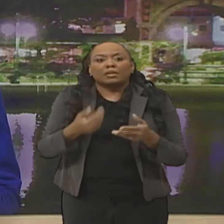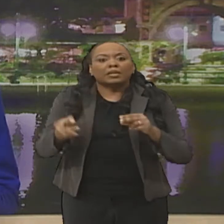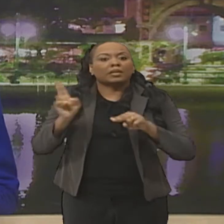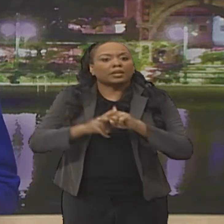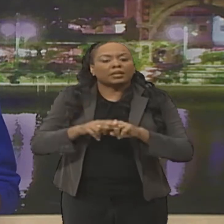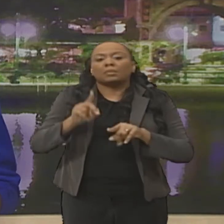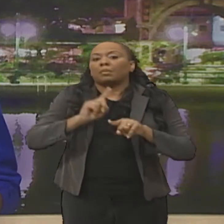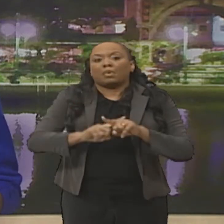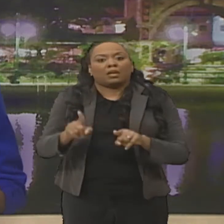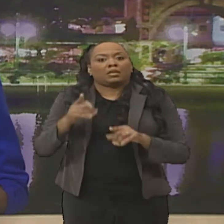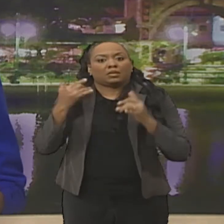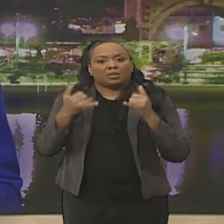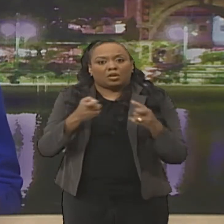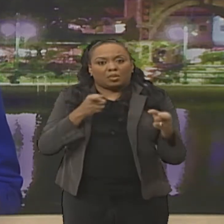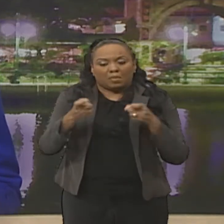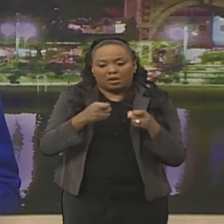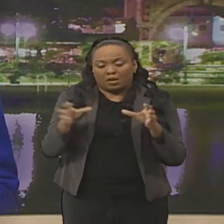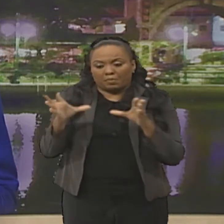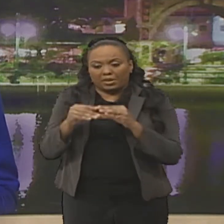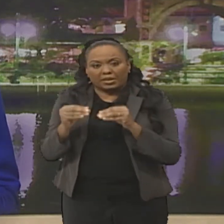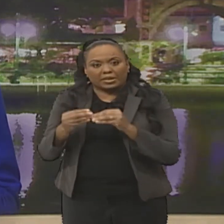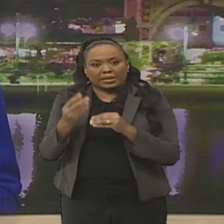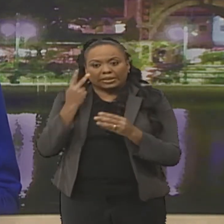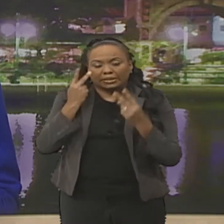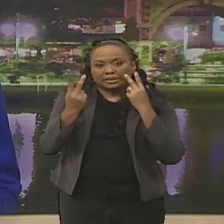with management of the authority this afternoon.